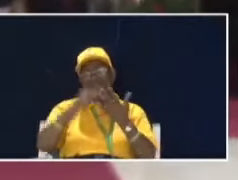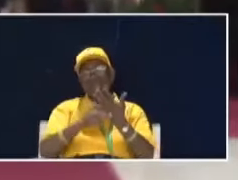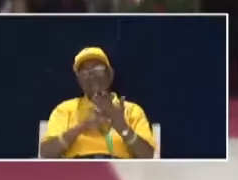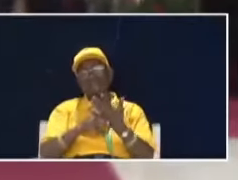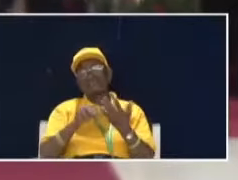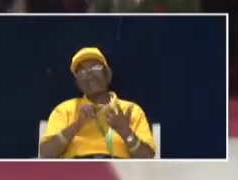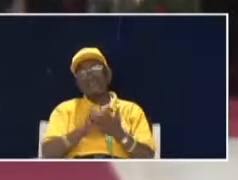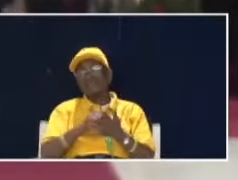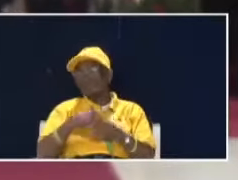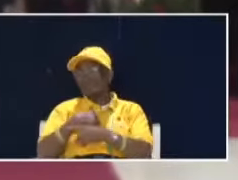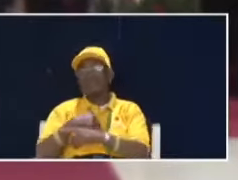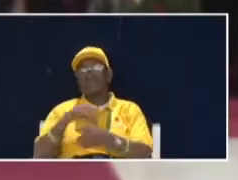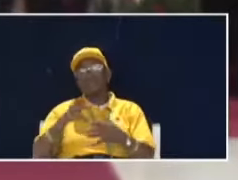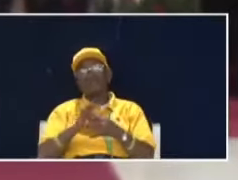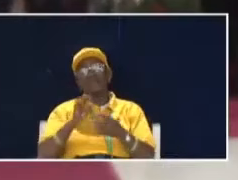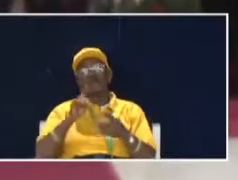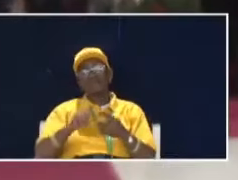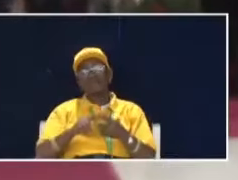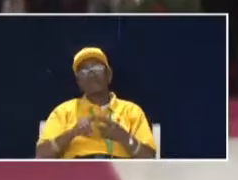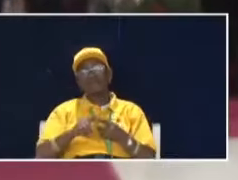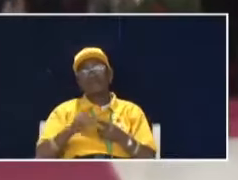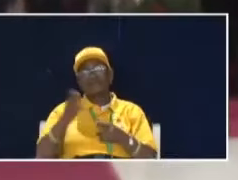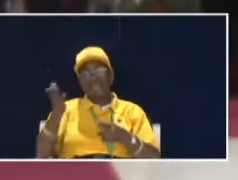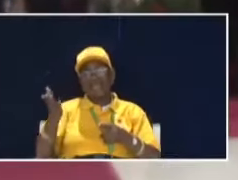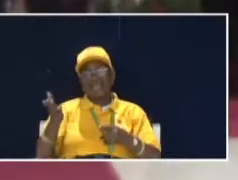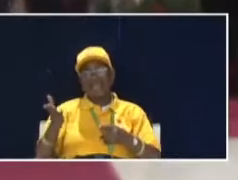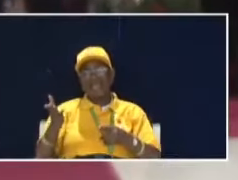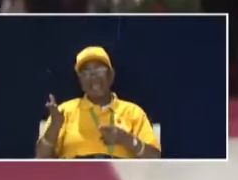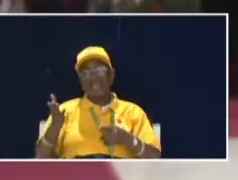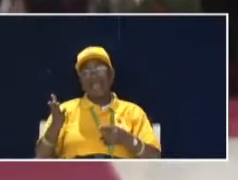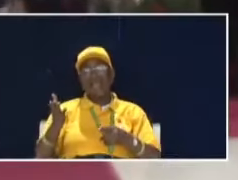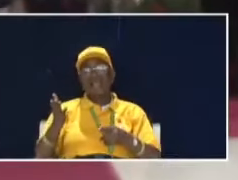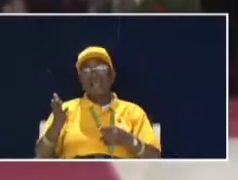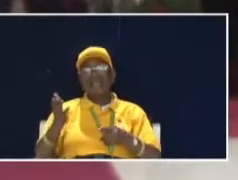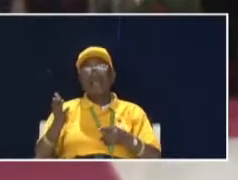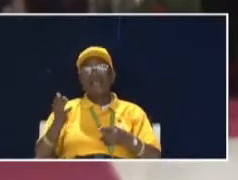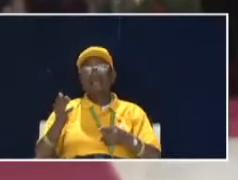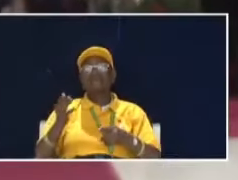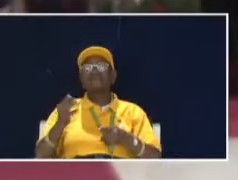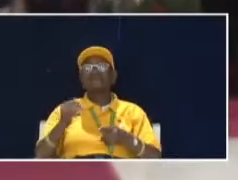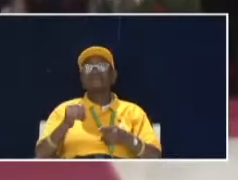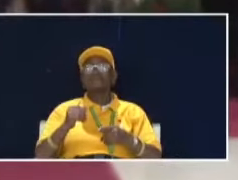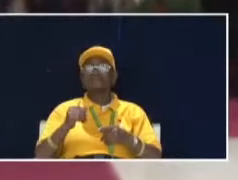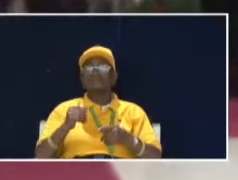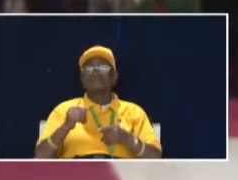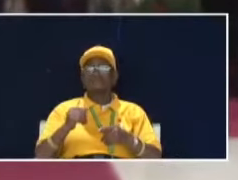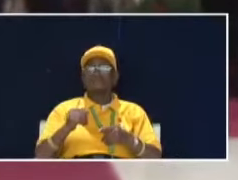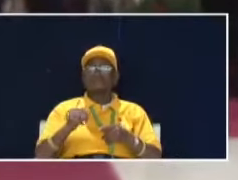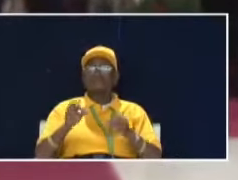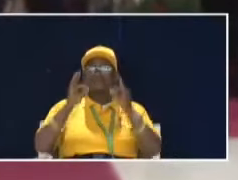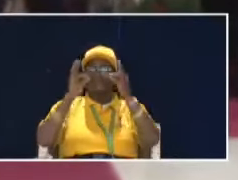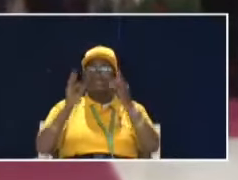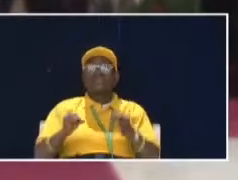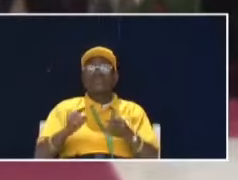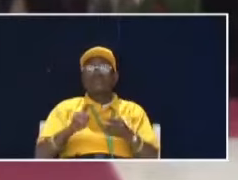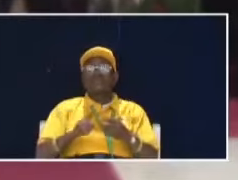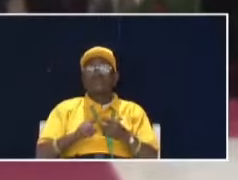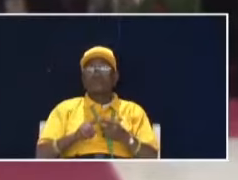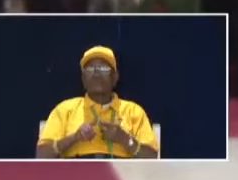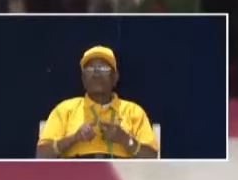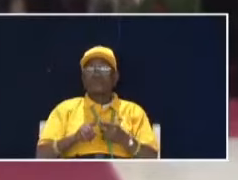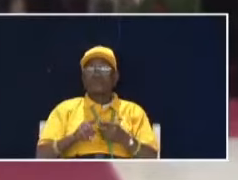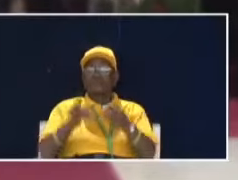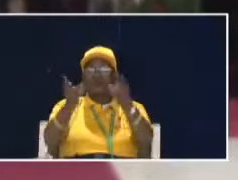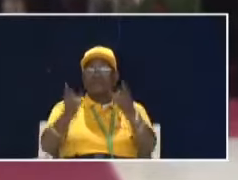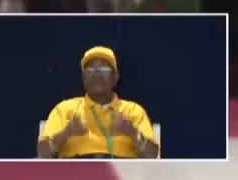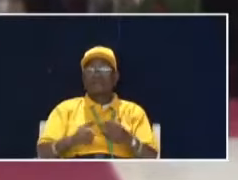that I belong to then, the Leoluji Okebo Local Government Council, decided they wanted to give scholarship